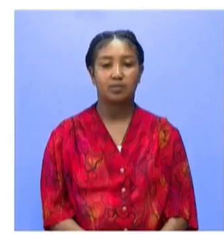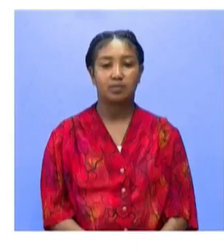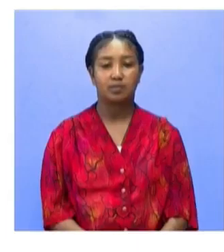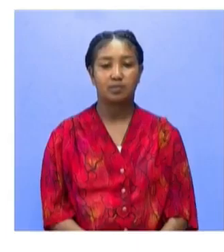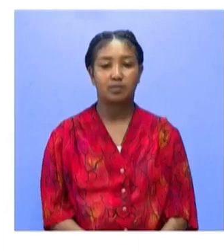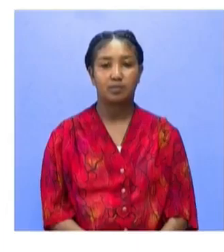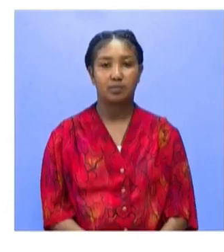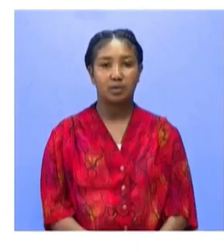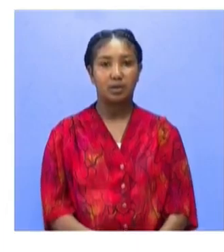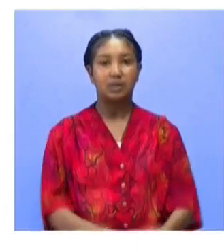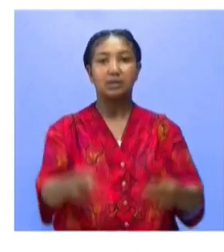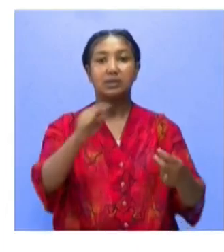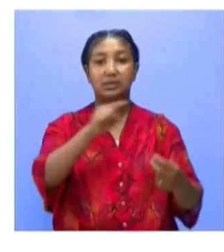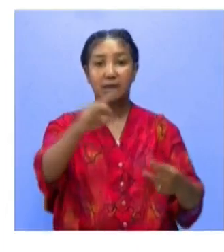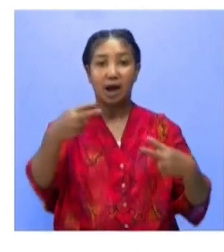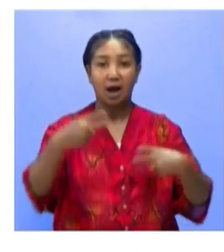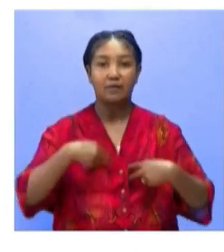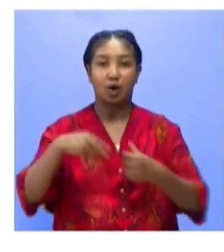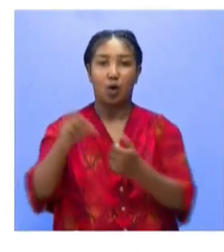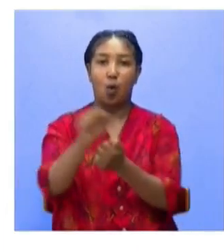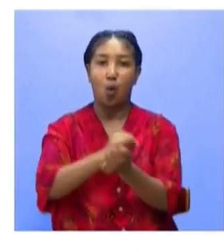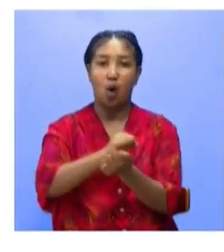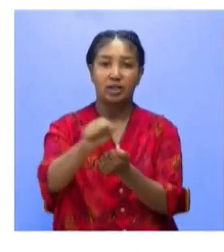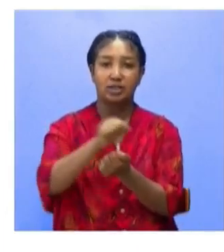their clothes.